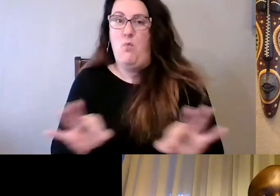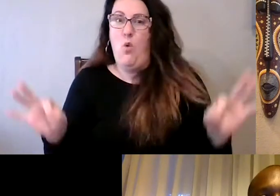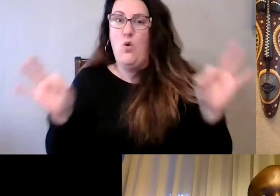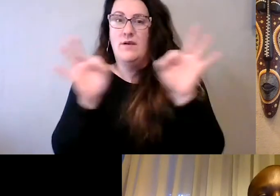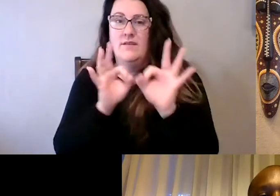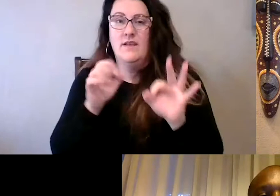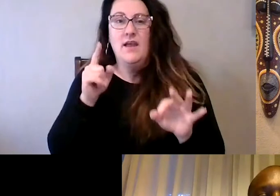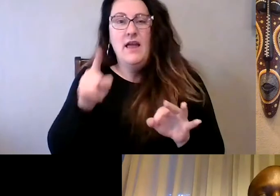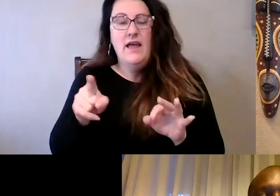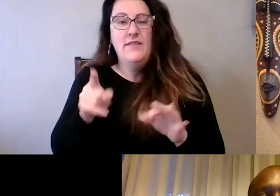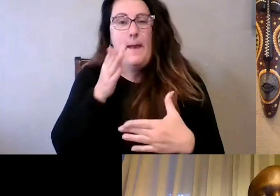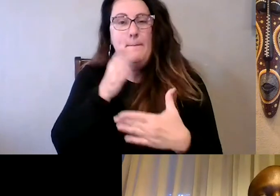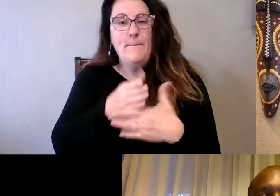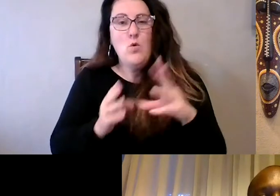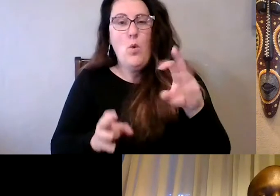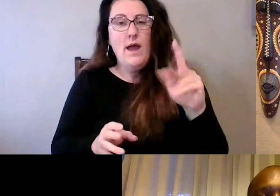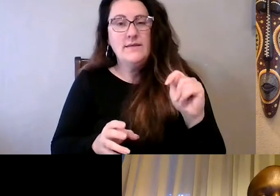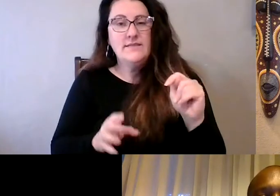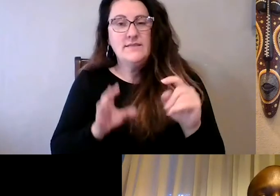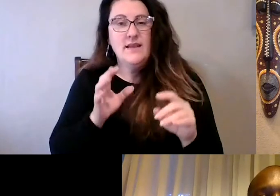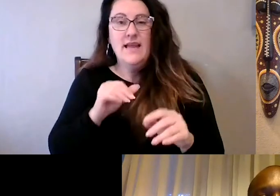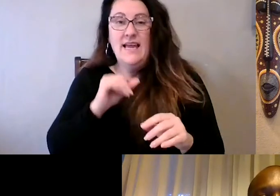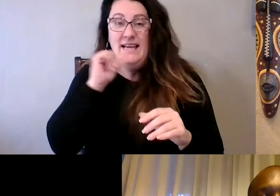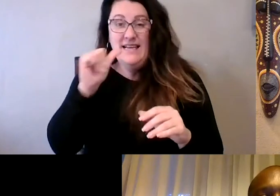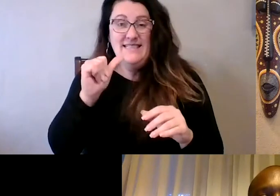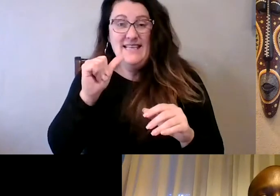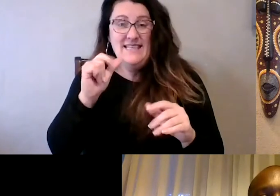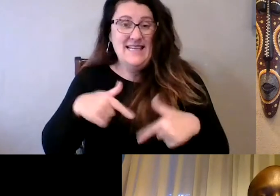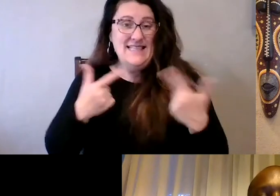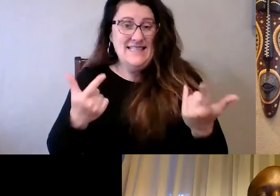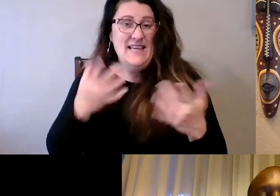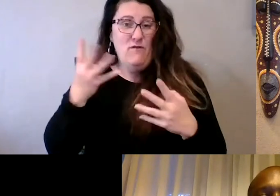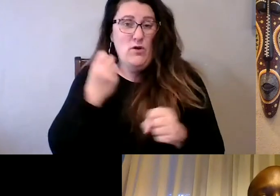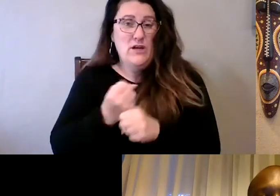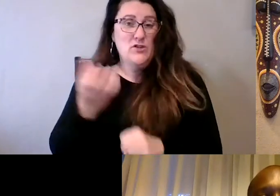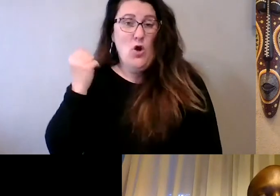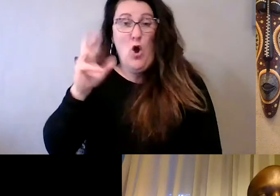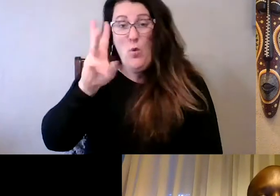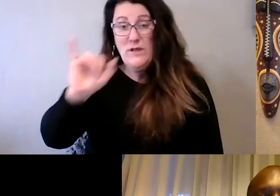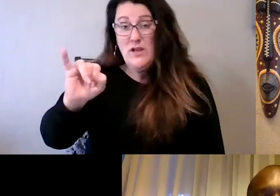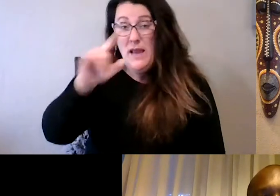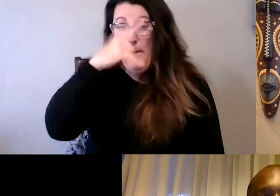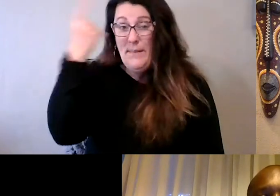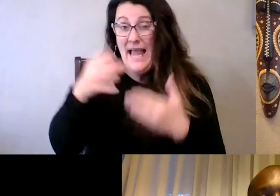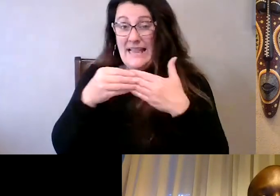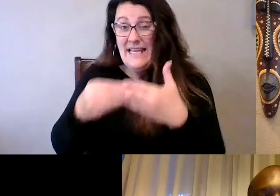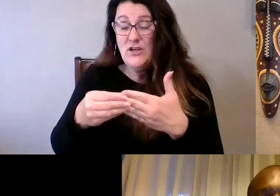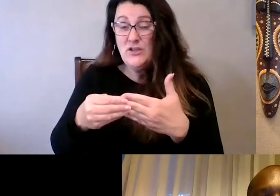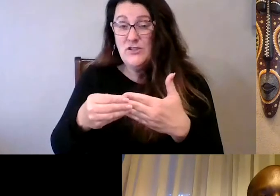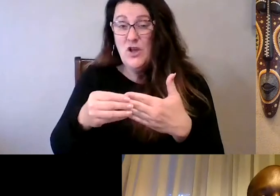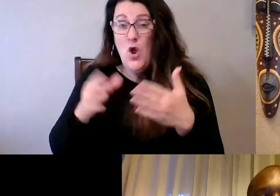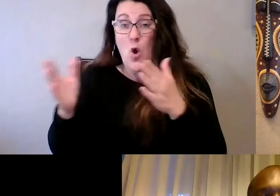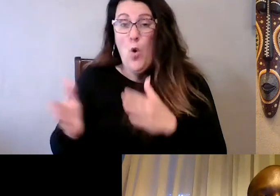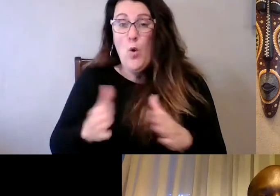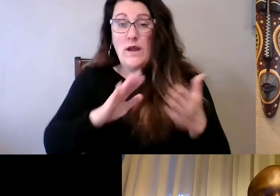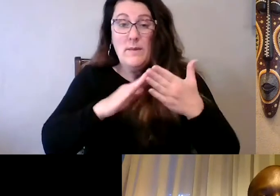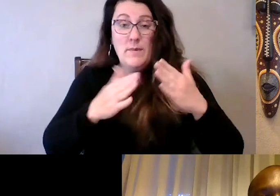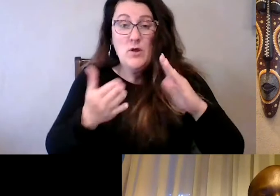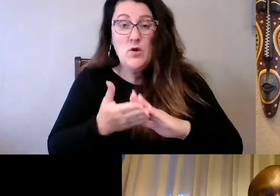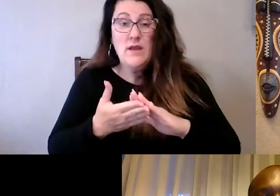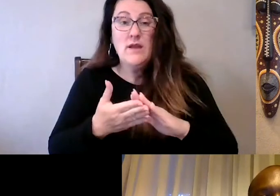some of these Midwestern elections didn't even exist 4 years ago. So in Wisconsin, Black Leaders Organizing Communities and Leaders